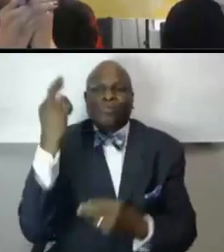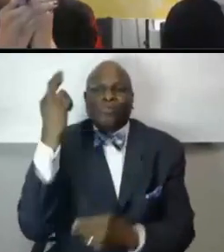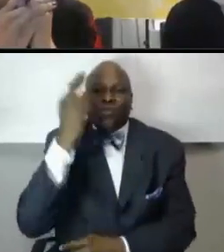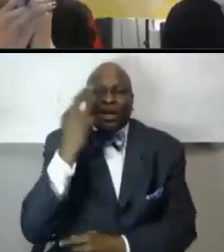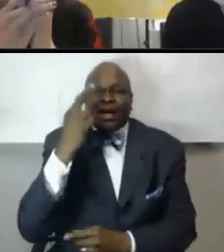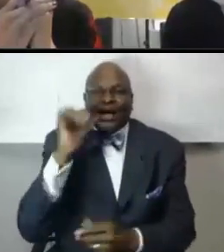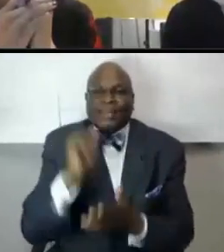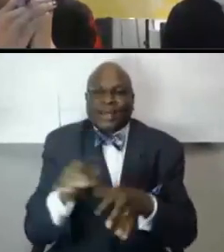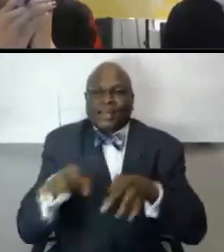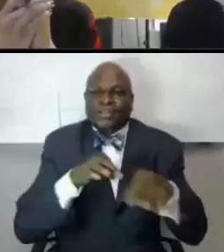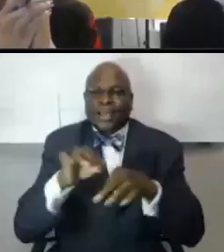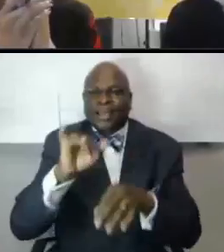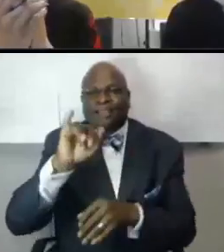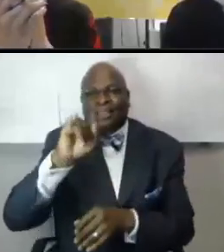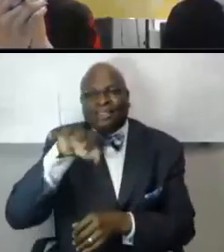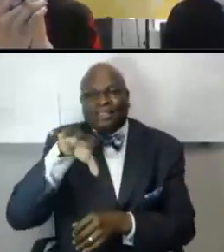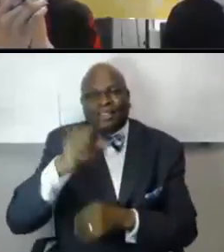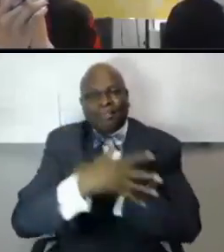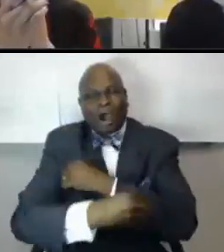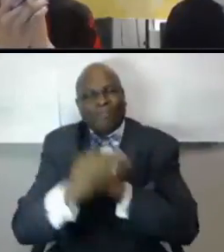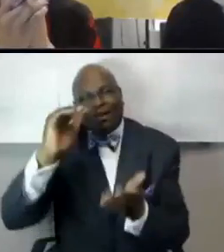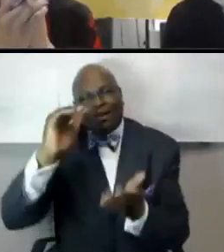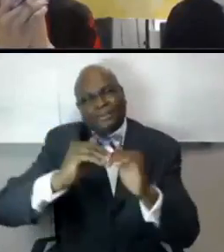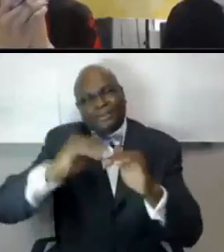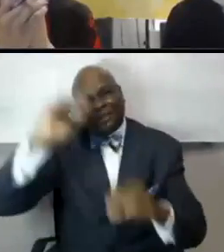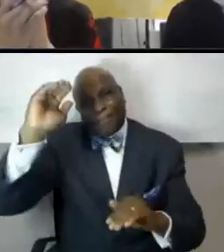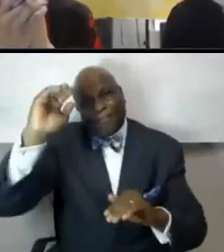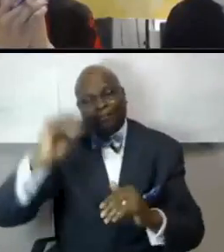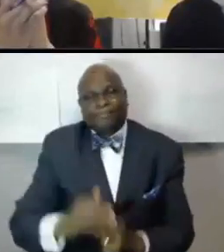that explains the Indigenous poverty gap?